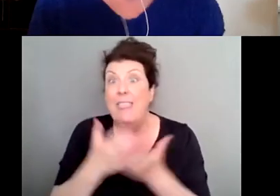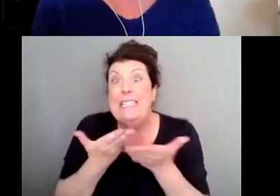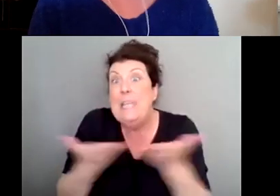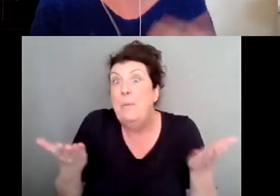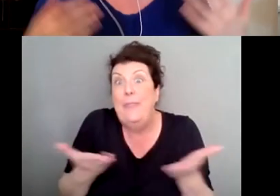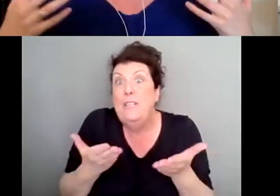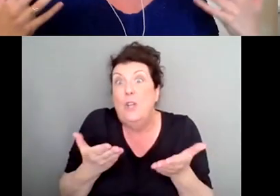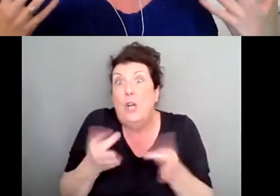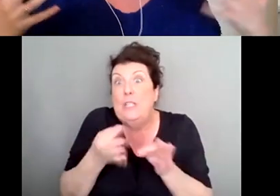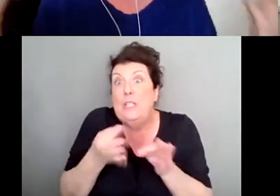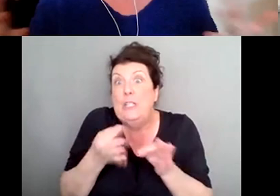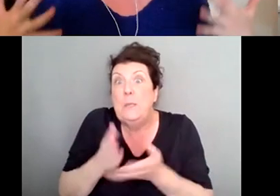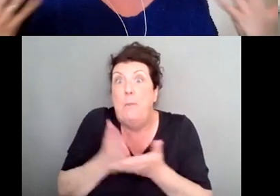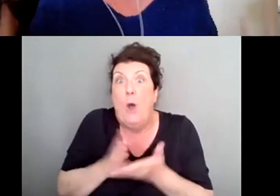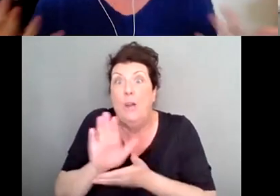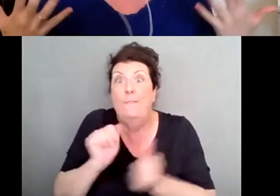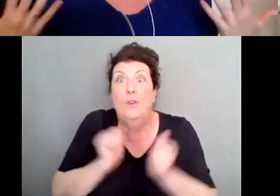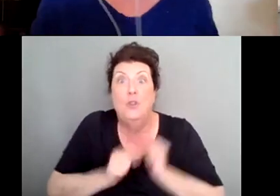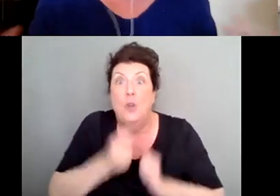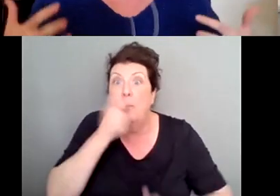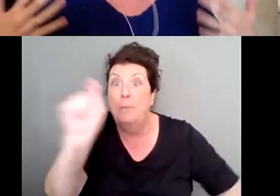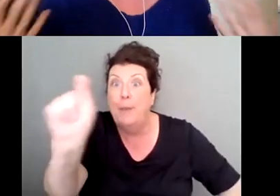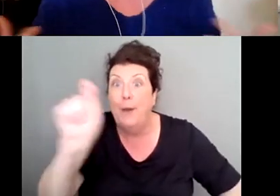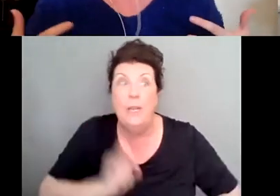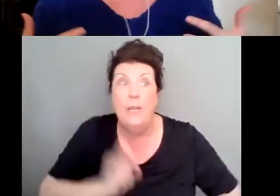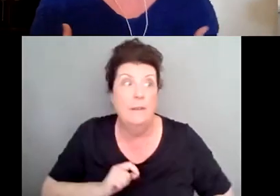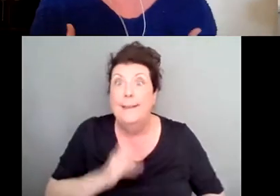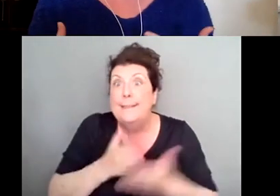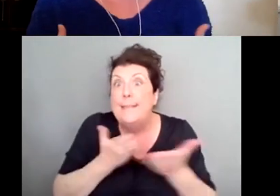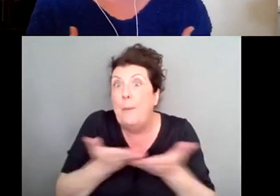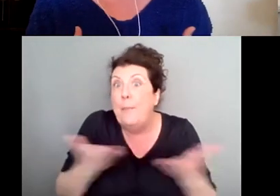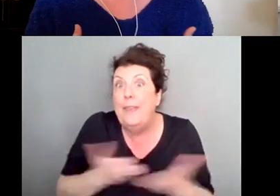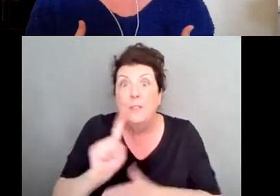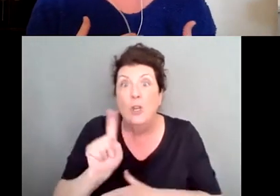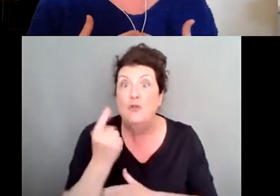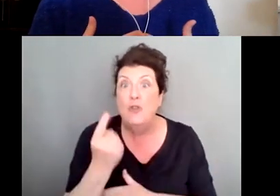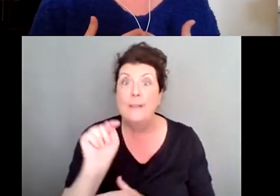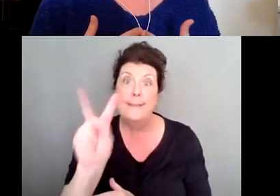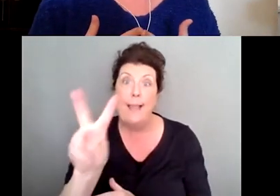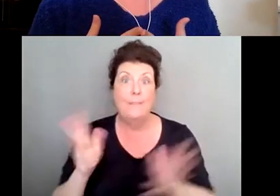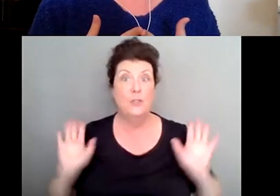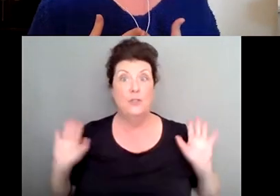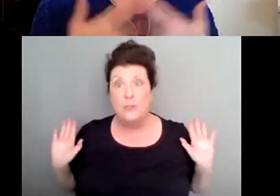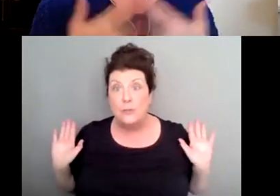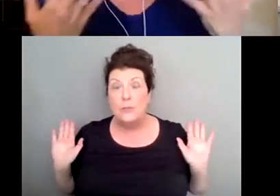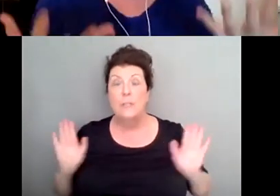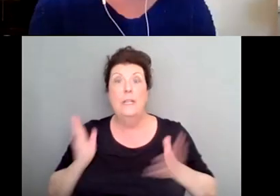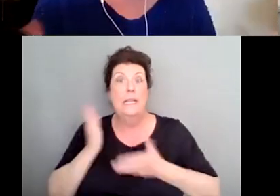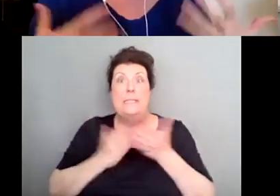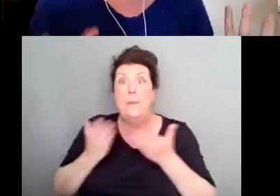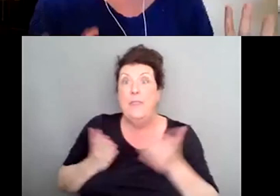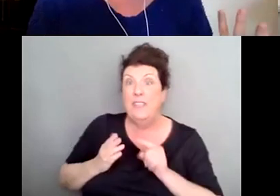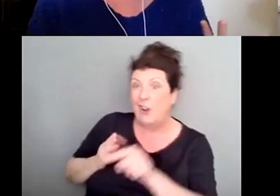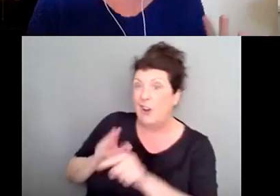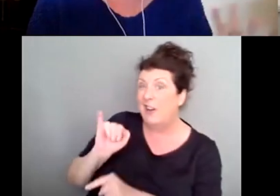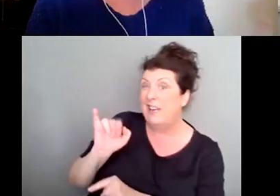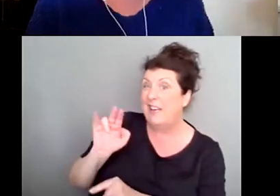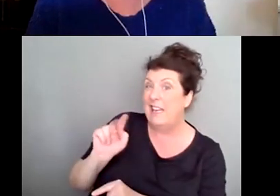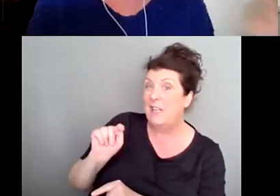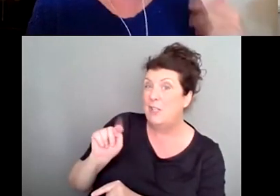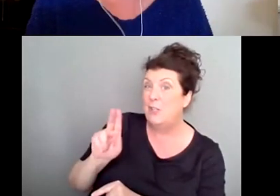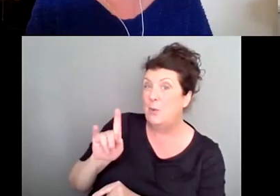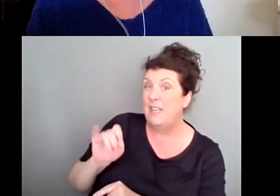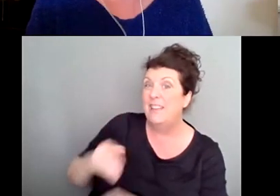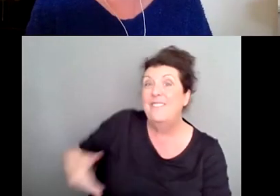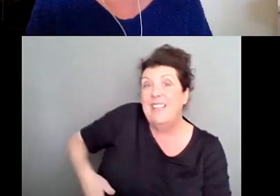Like, like some things are just TV and some things are just, um, intuitive, like it was a lot of intuitive and